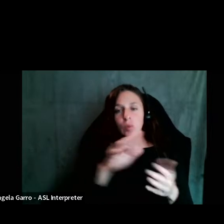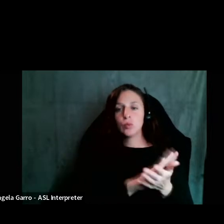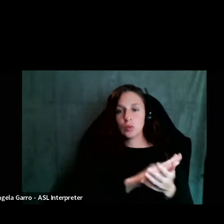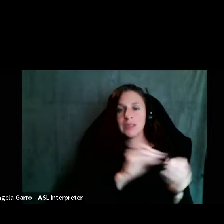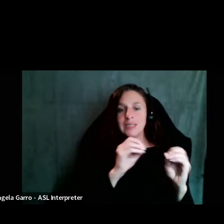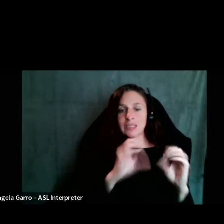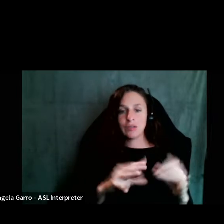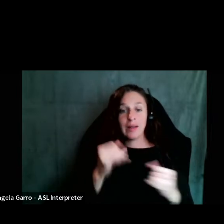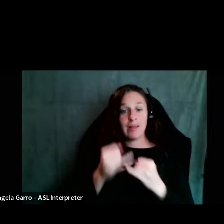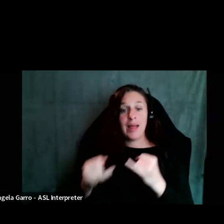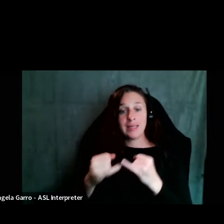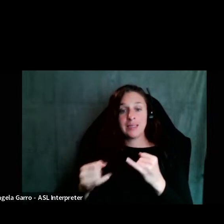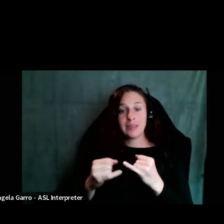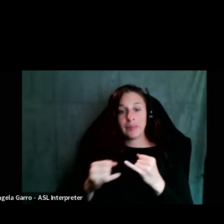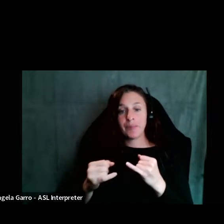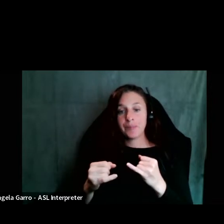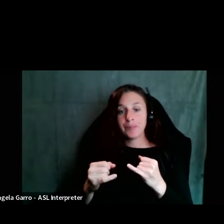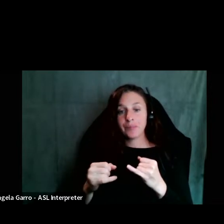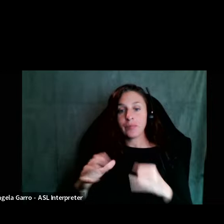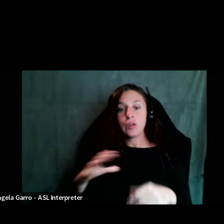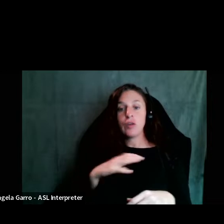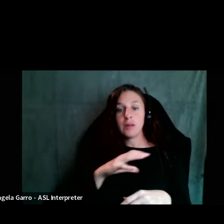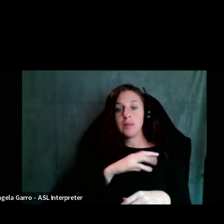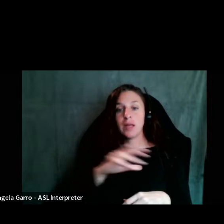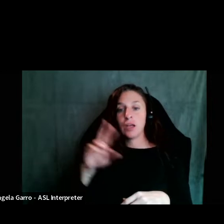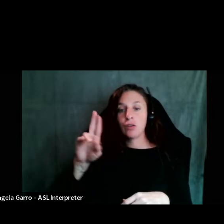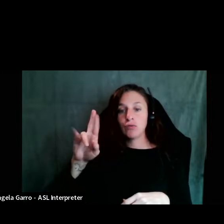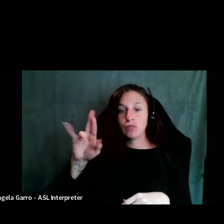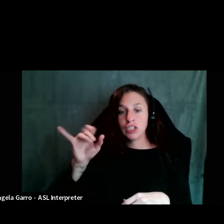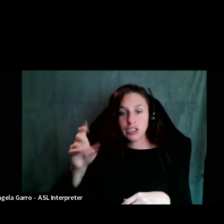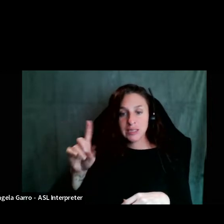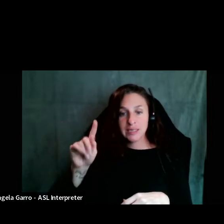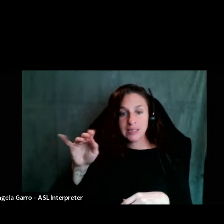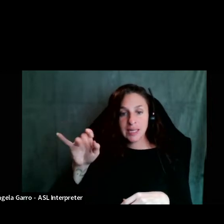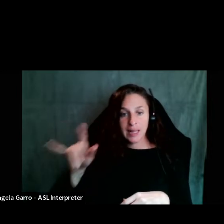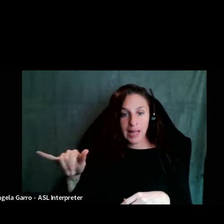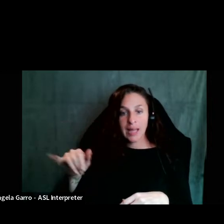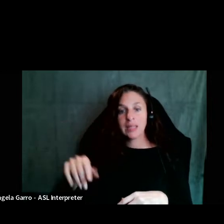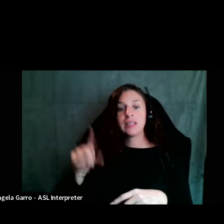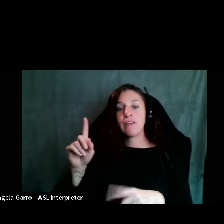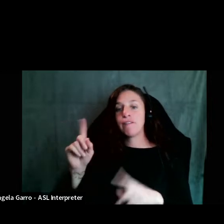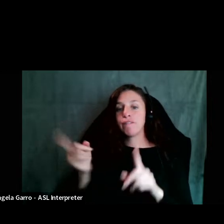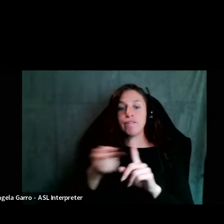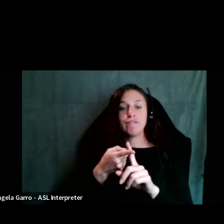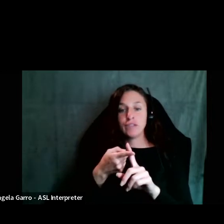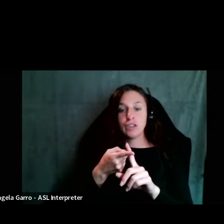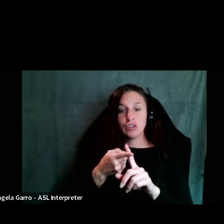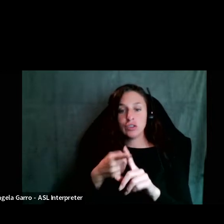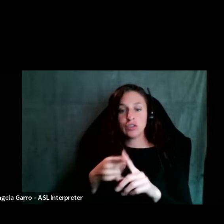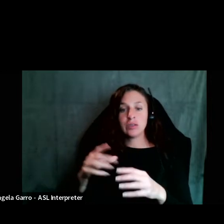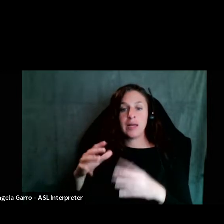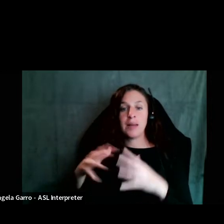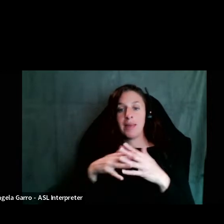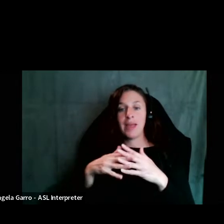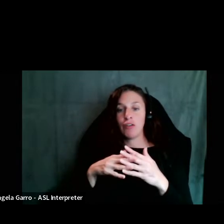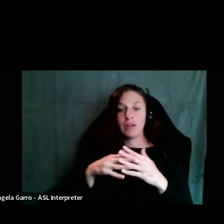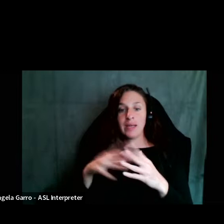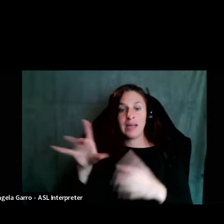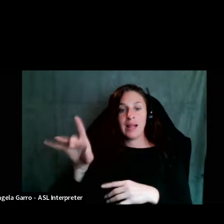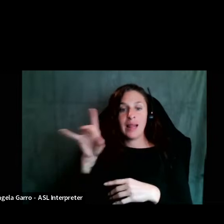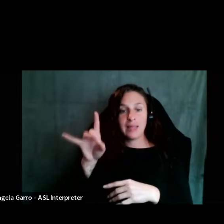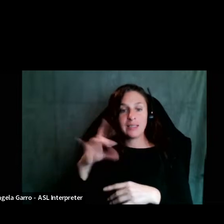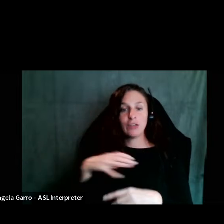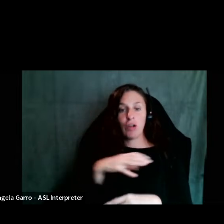Congresswoman Rashida Tlaib, who is the first Palestinian American elected to Congress, was censured by Congress because she uttered the